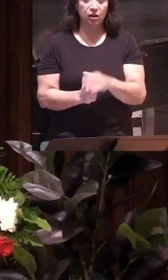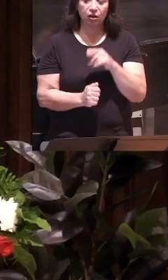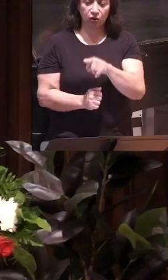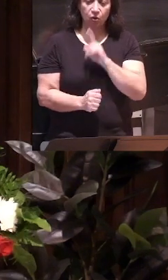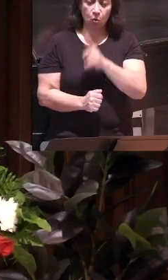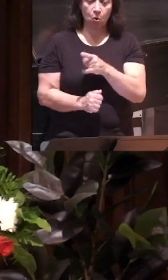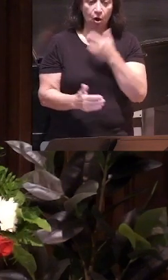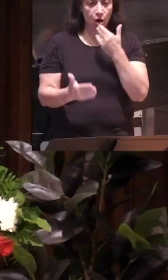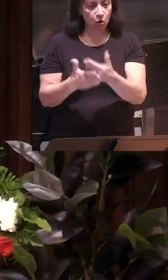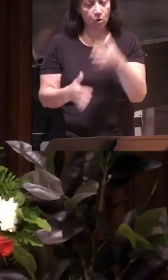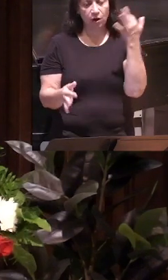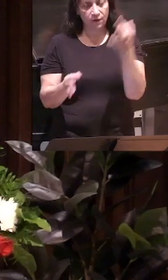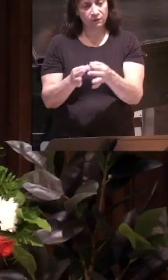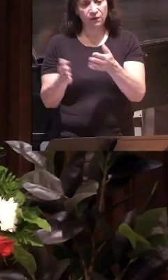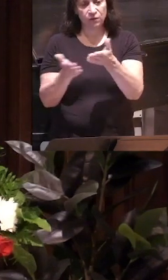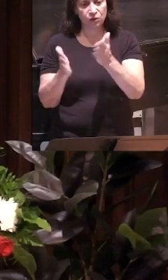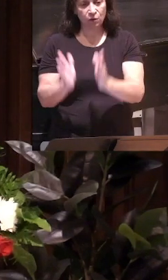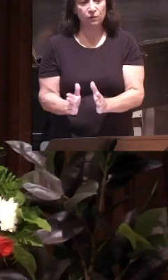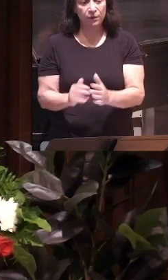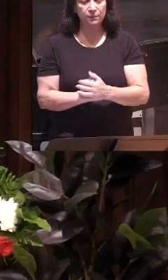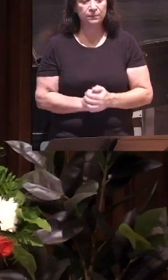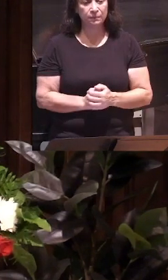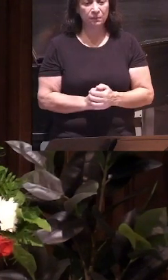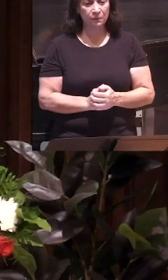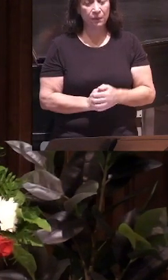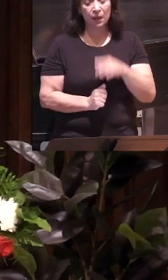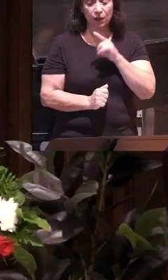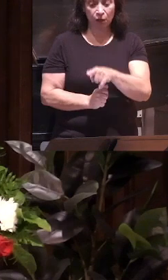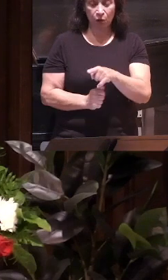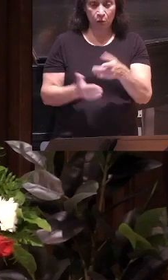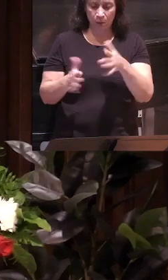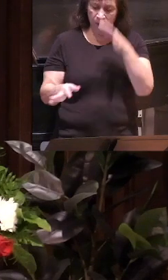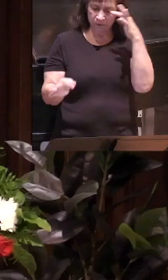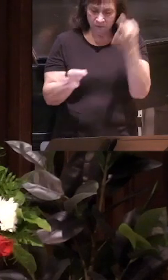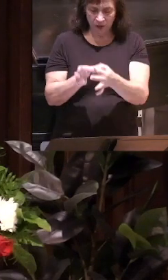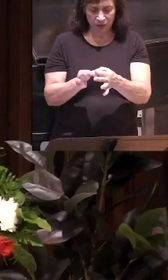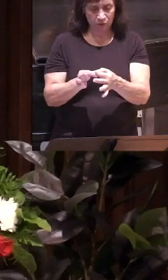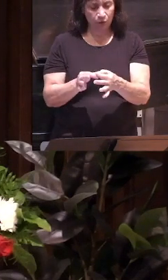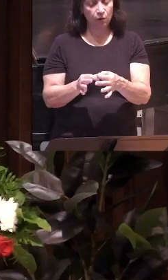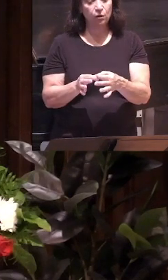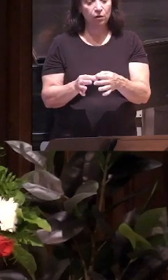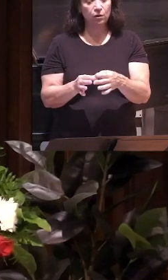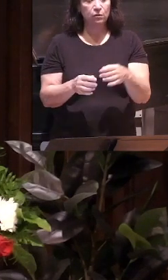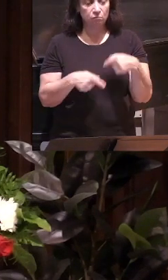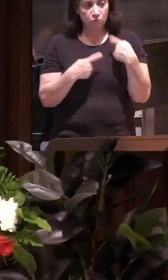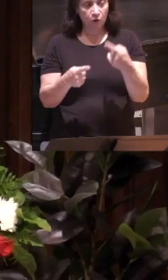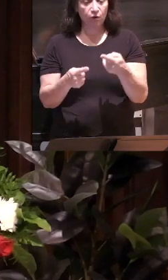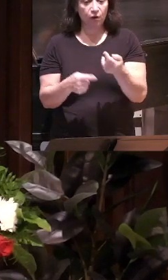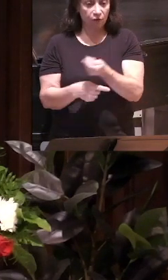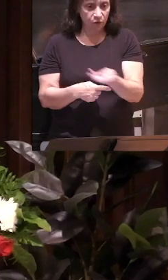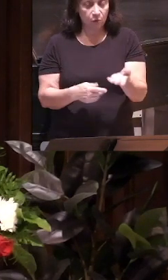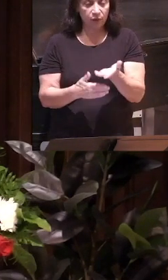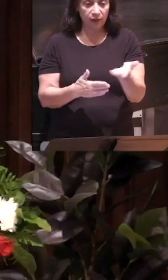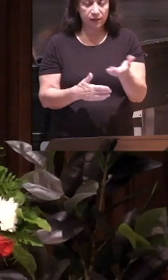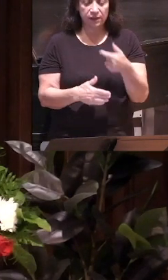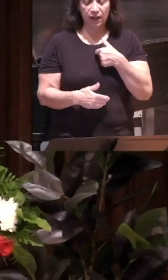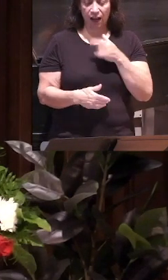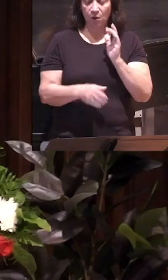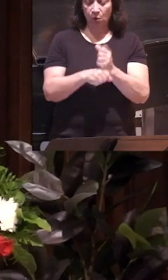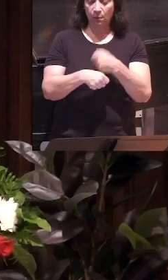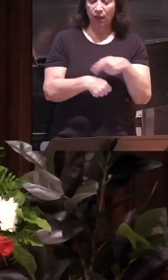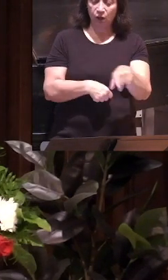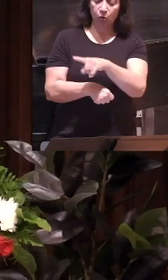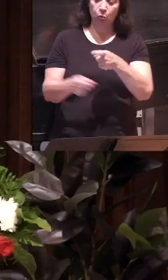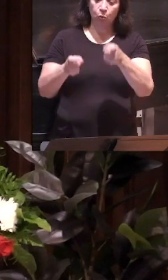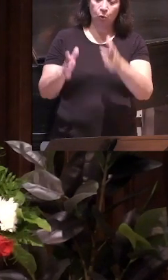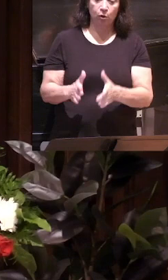good and faithful servant. Thou hast been faithful over a few things, and I will make thee ruler over